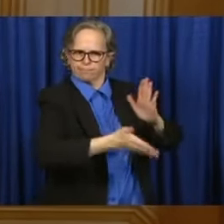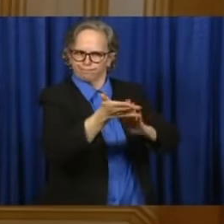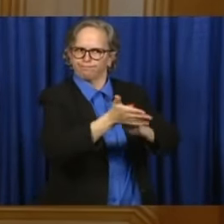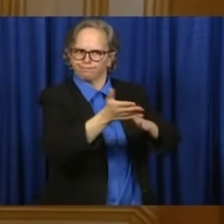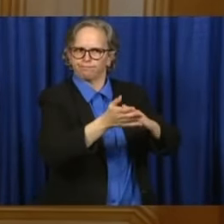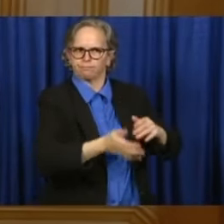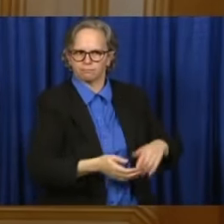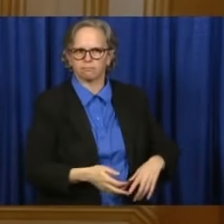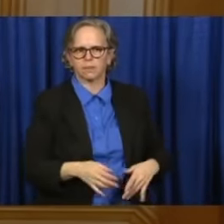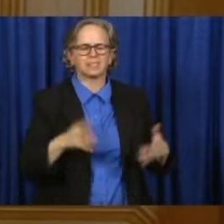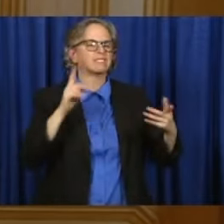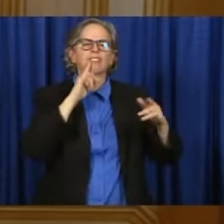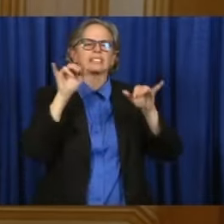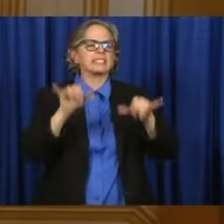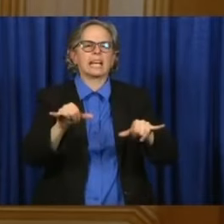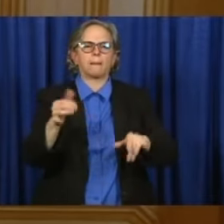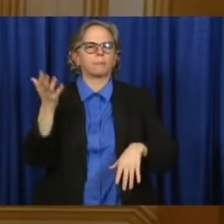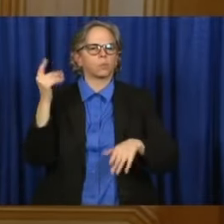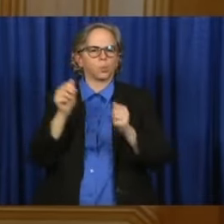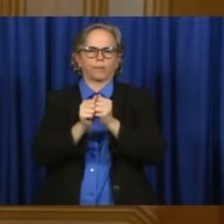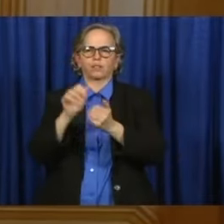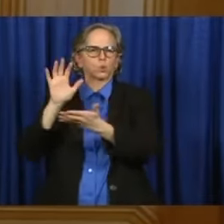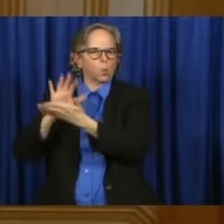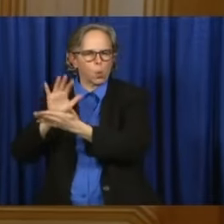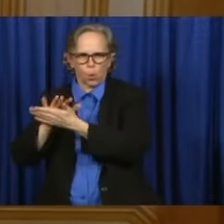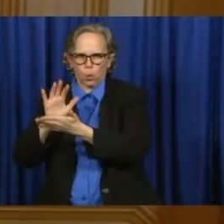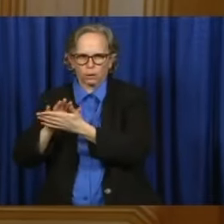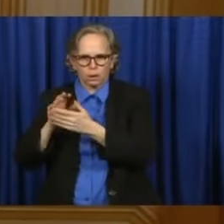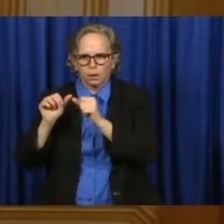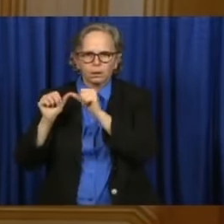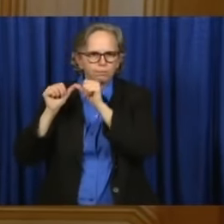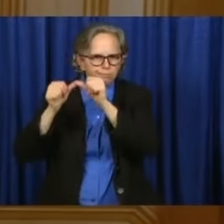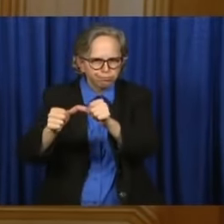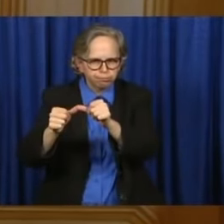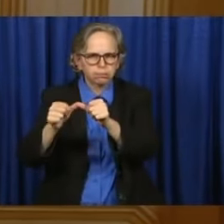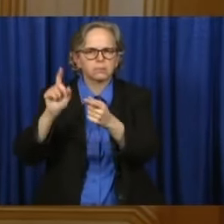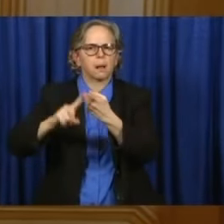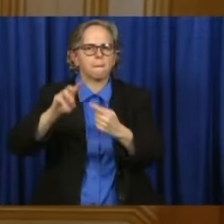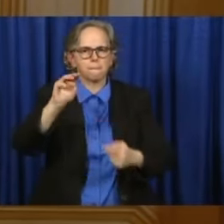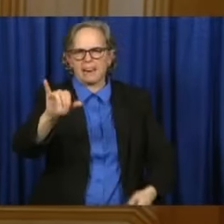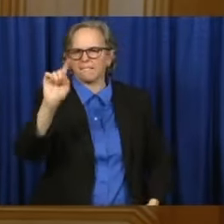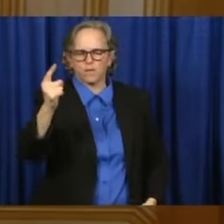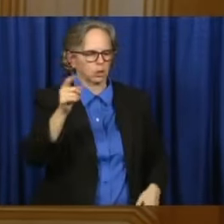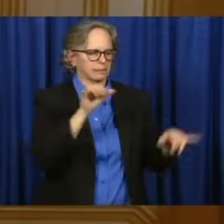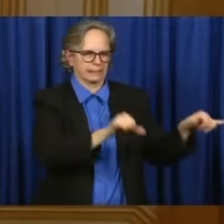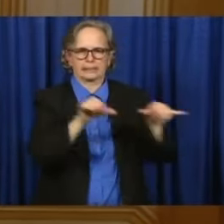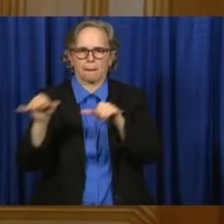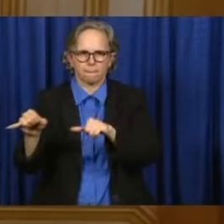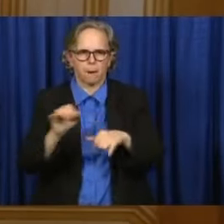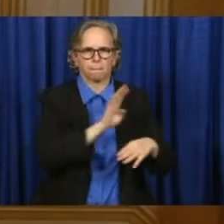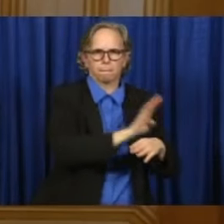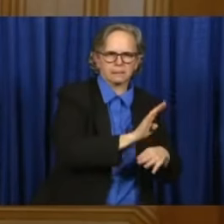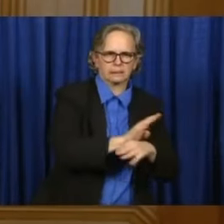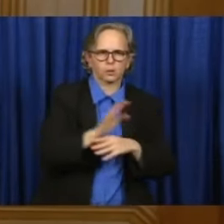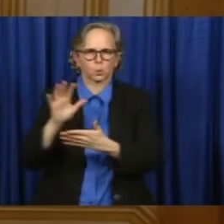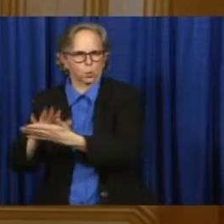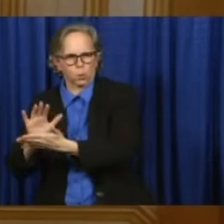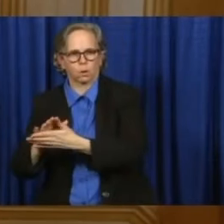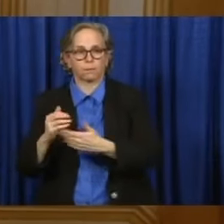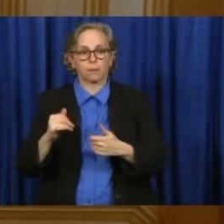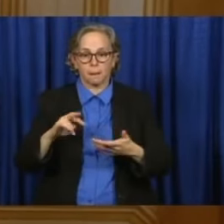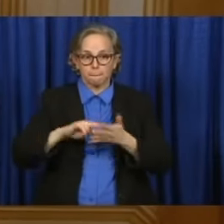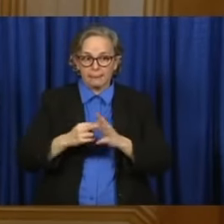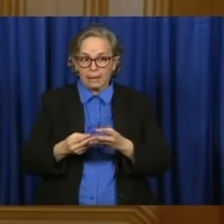Basically, the same theory. We're pretty sure there's no way we're going to be out of this by